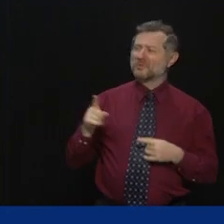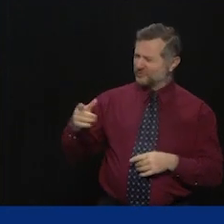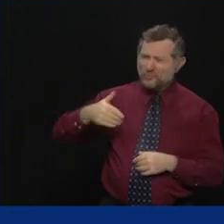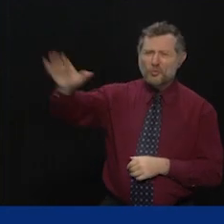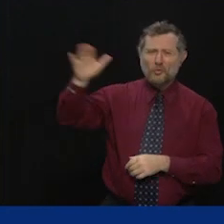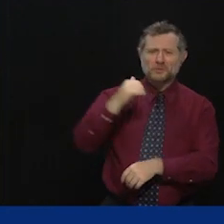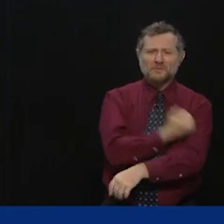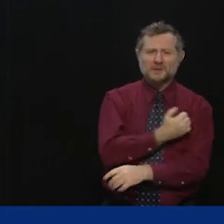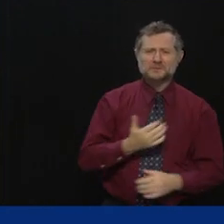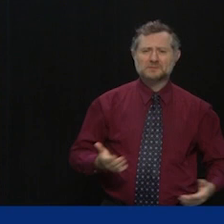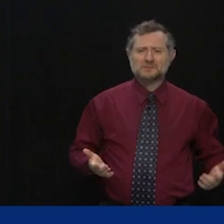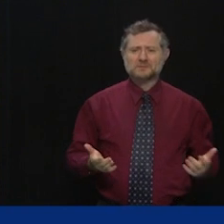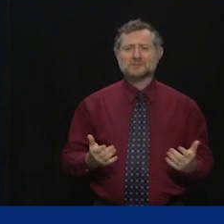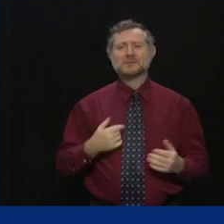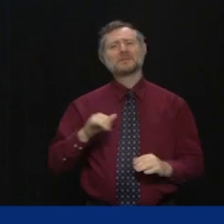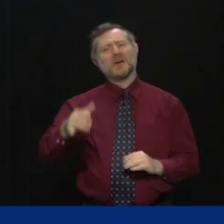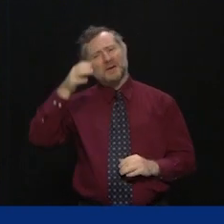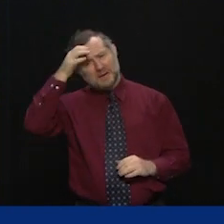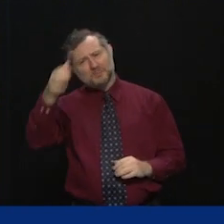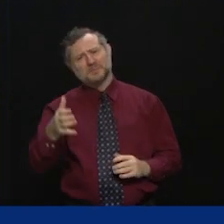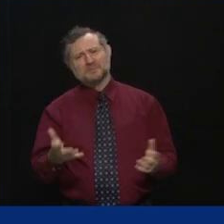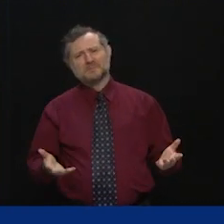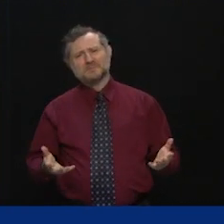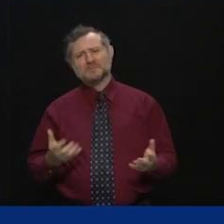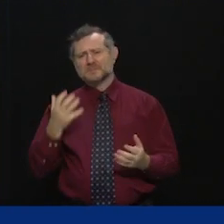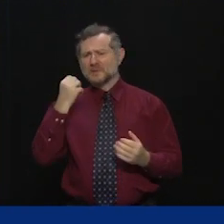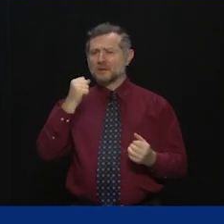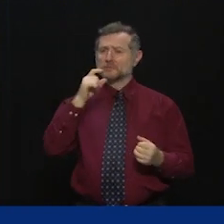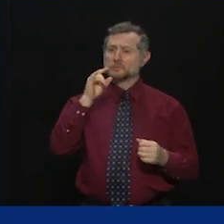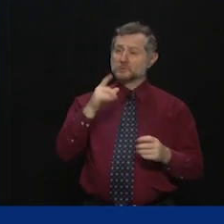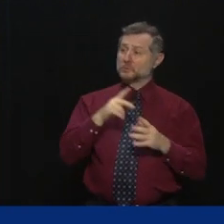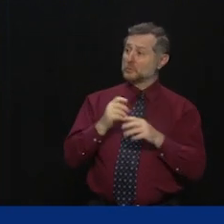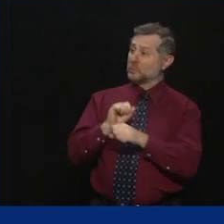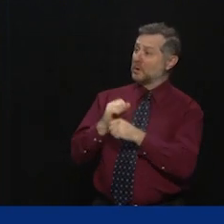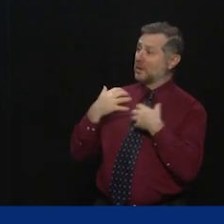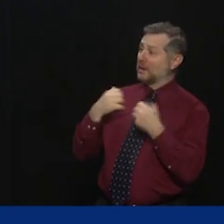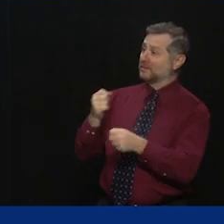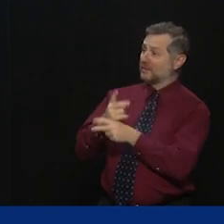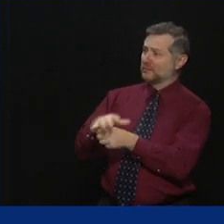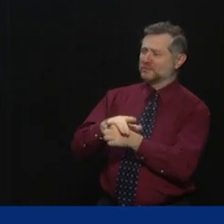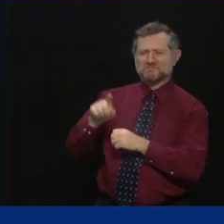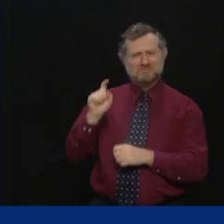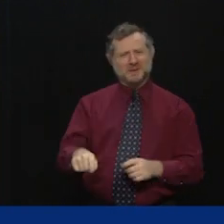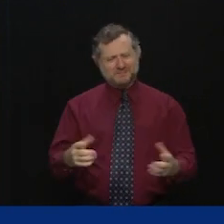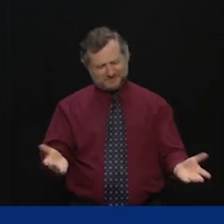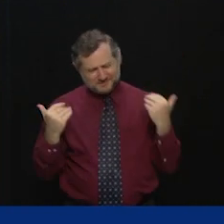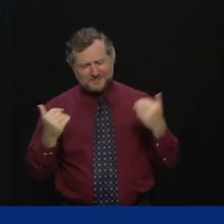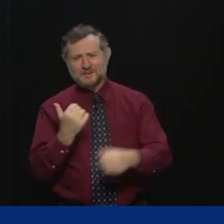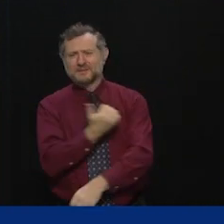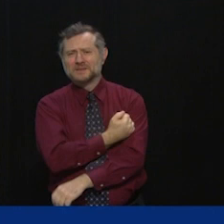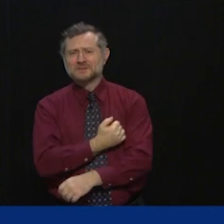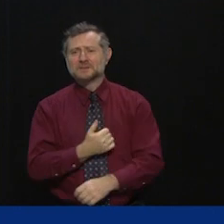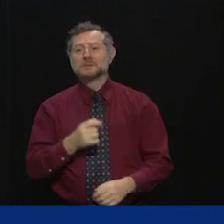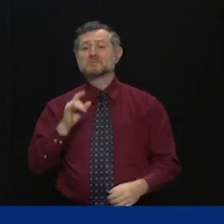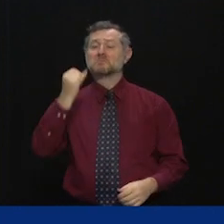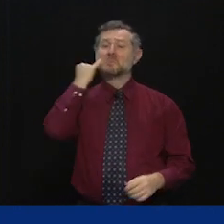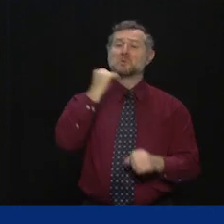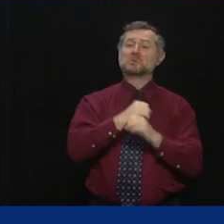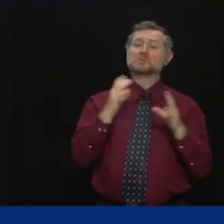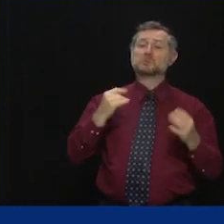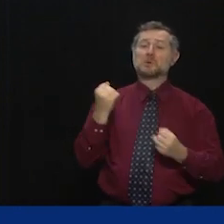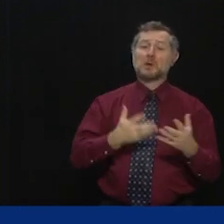just common sense here, my friends. And think about another person who's in a car accident, and maybe they're getting chemo